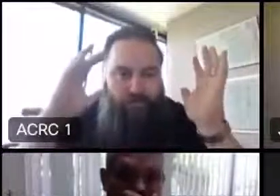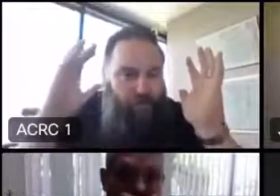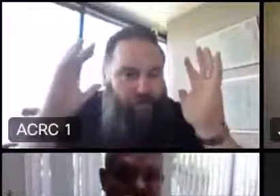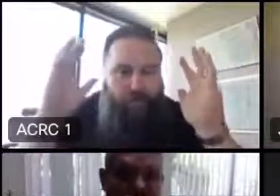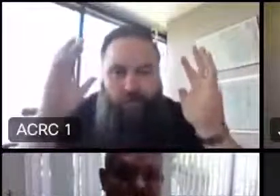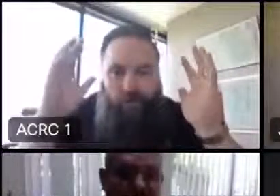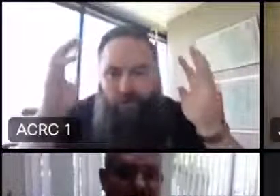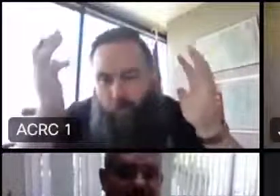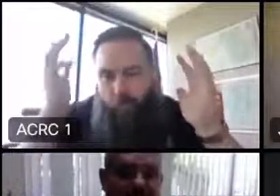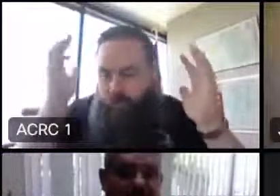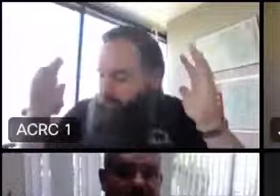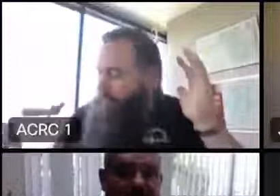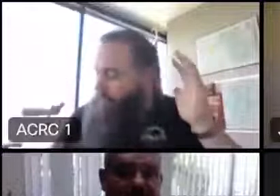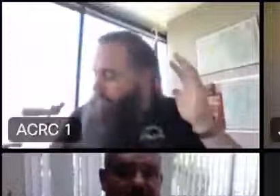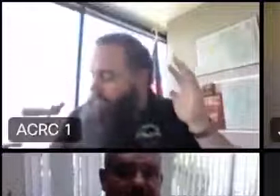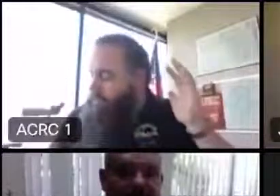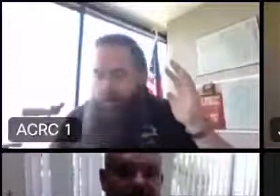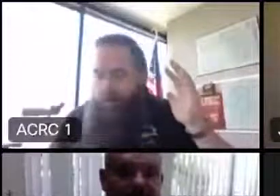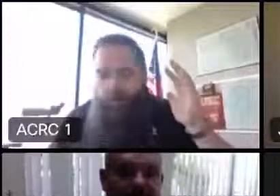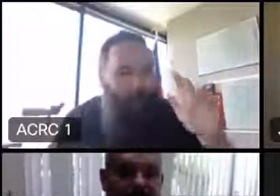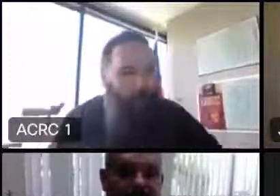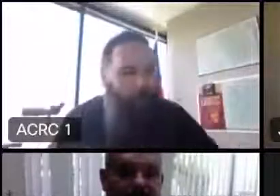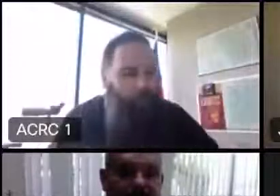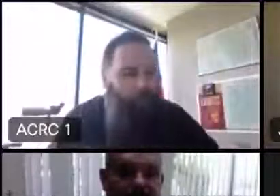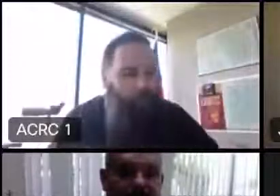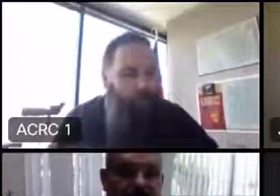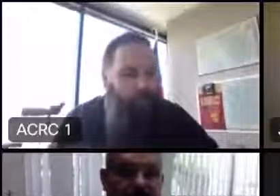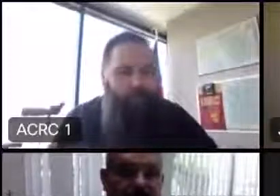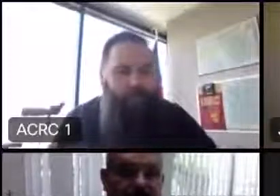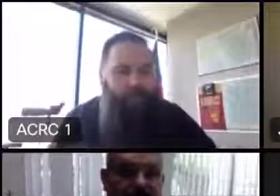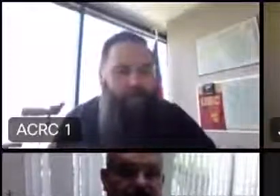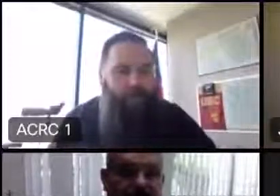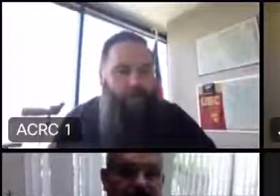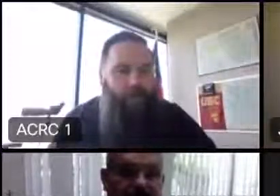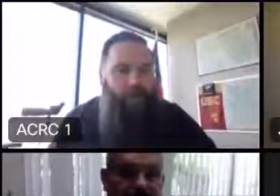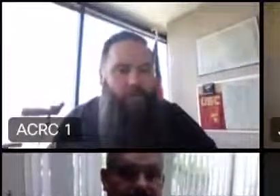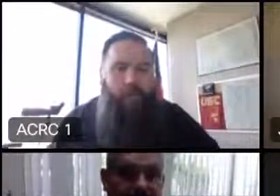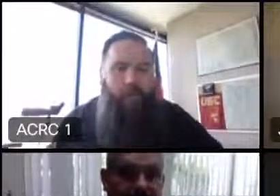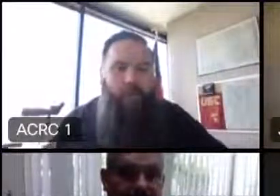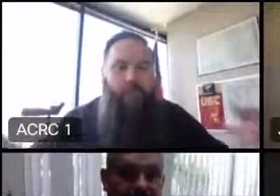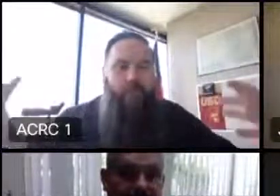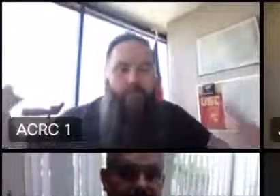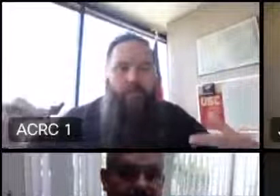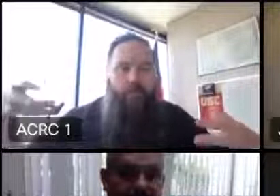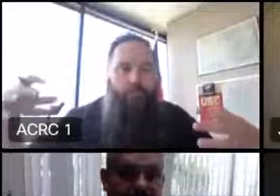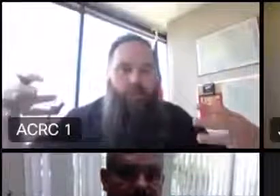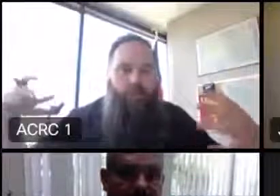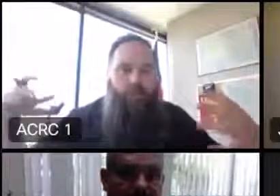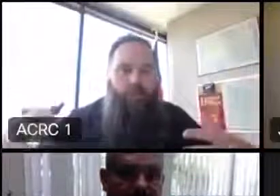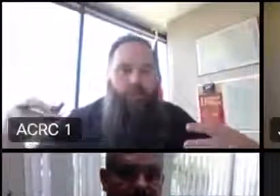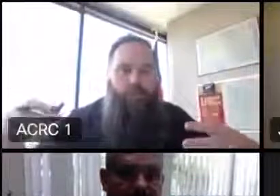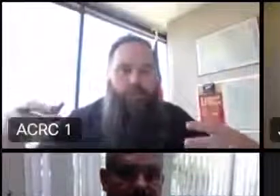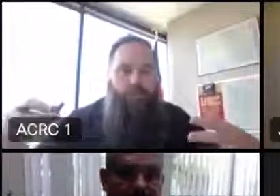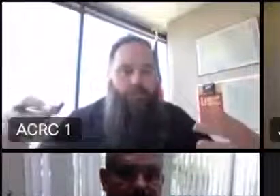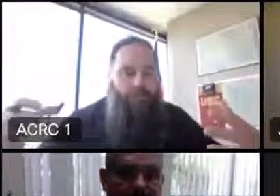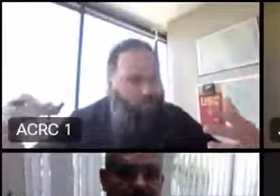kind of build up their workforce as well. So Eric, I don't know if you have any other comments about that, but I think having a venue like this